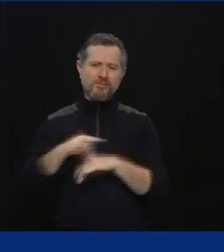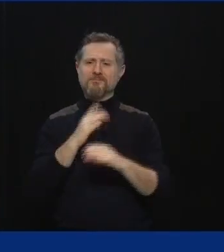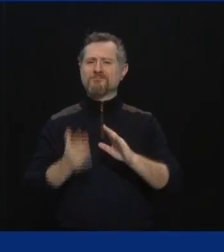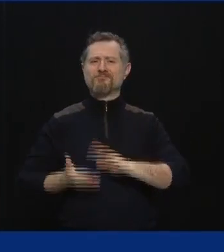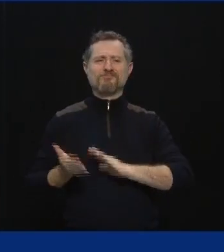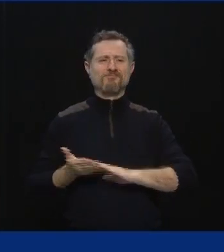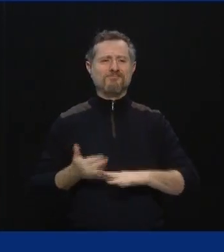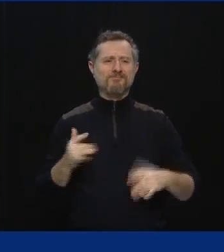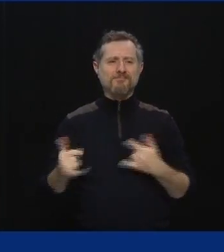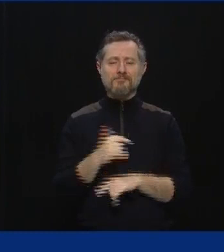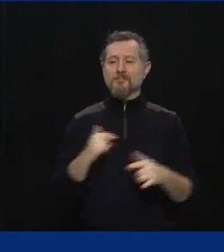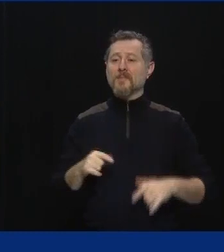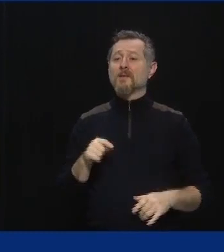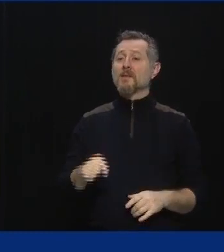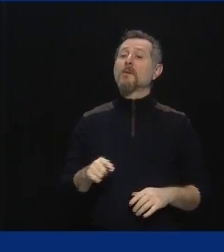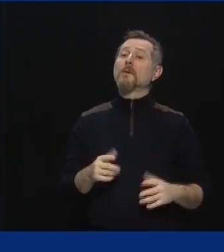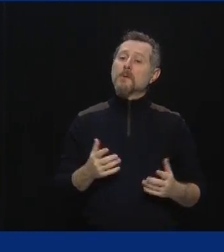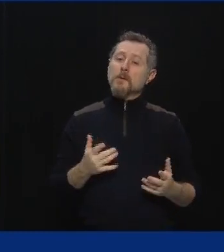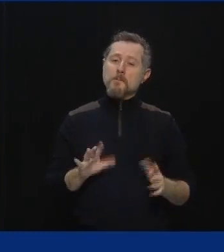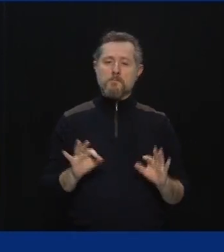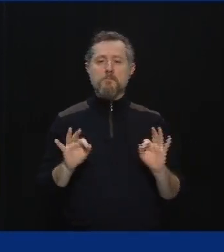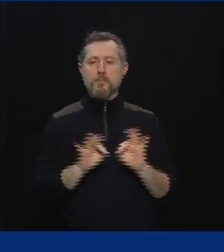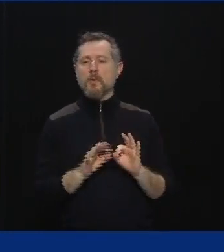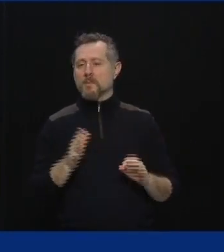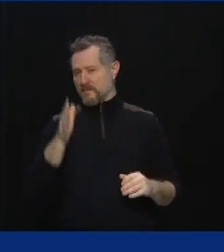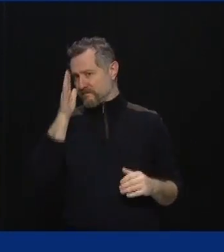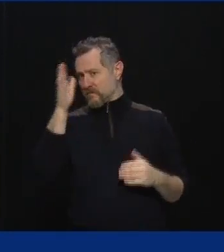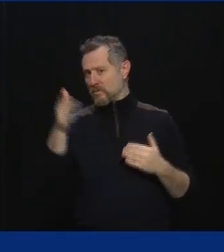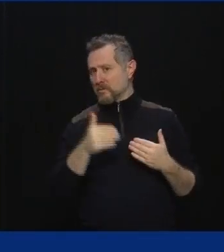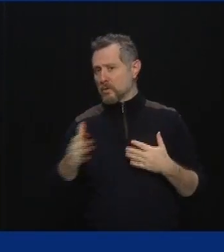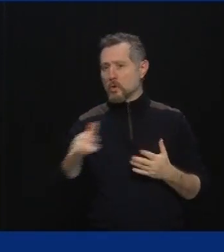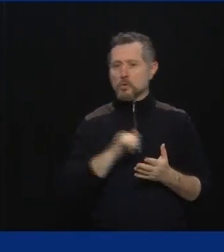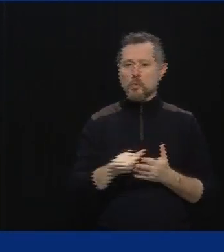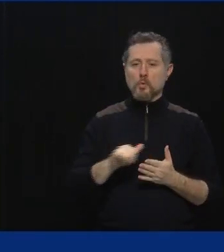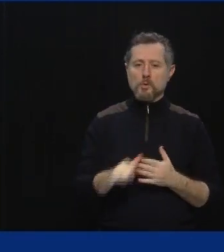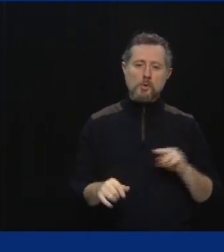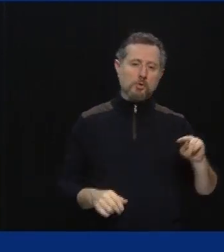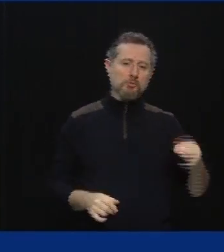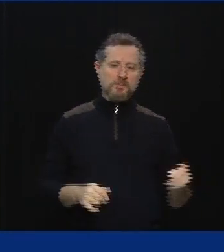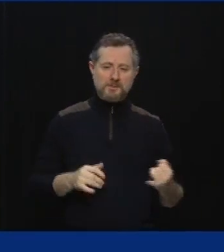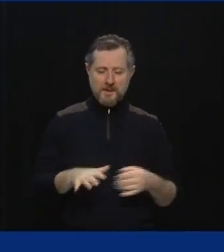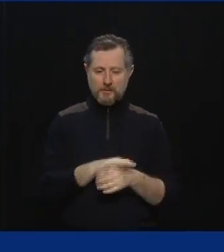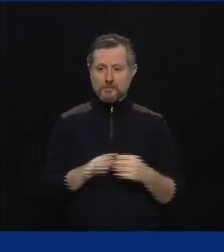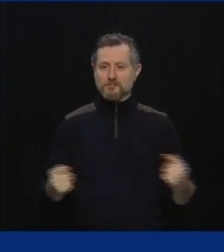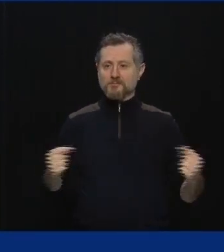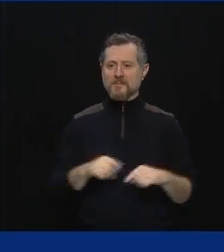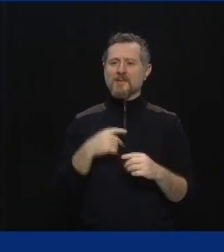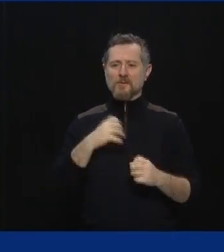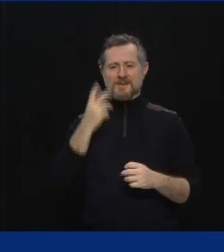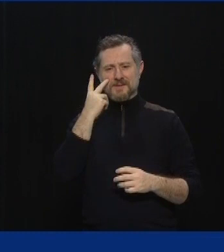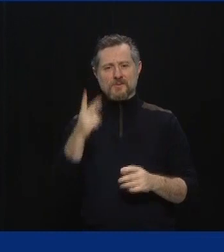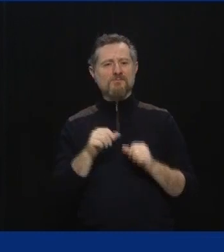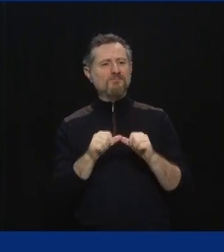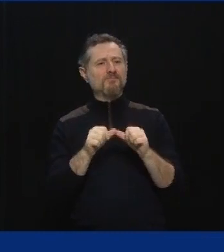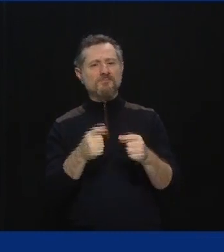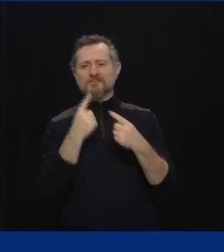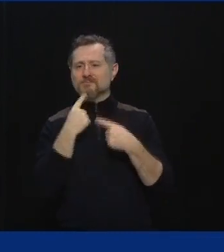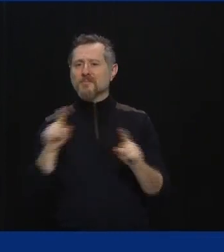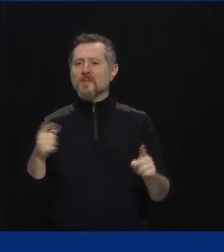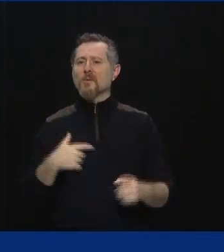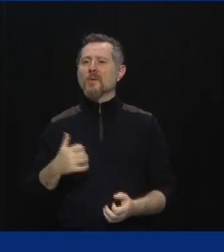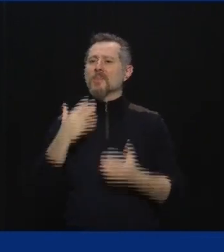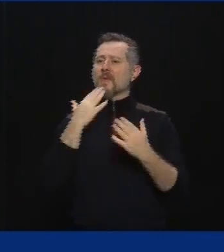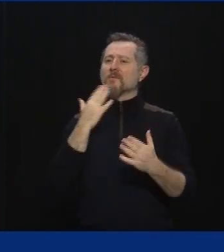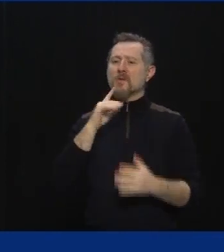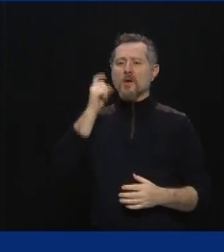in the future vitality of New York and New Jersey, the entire region, thanks to the tireless efforts of Governor Hochul and Governor